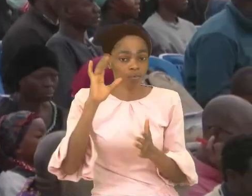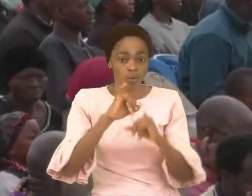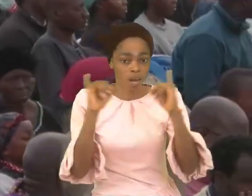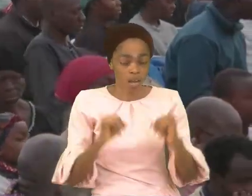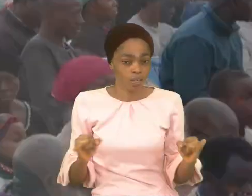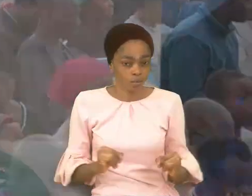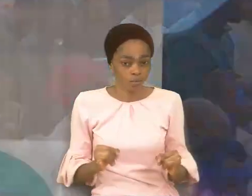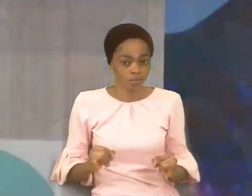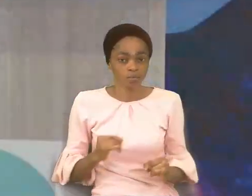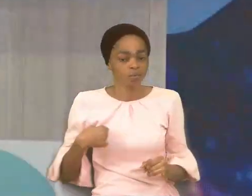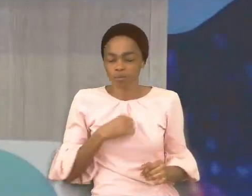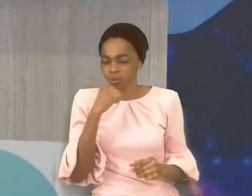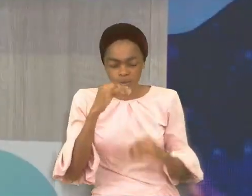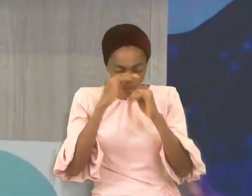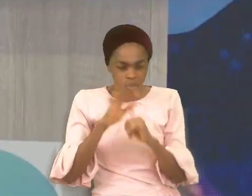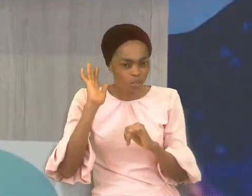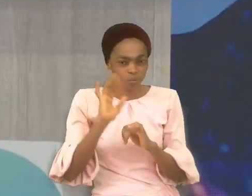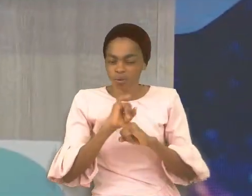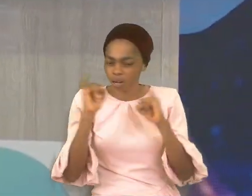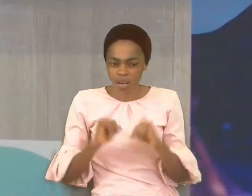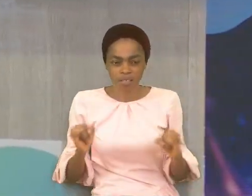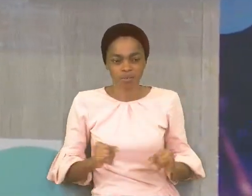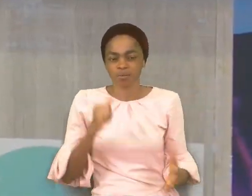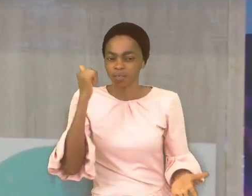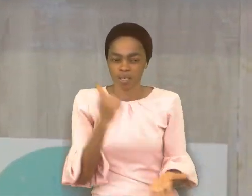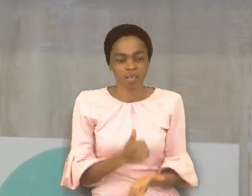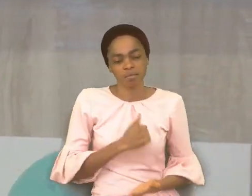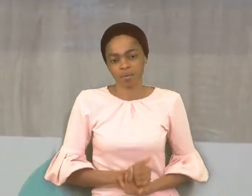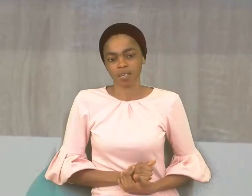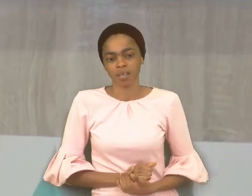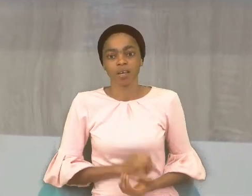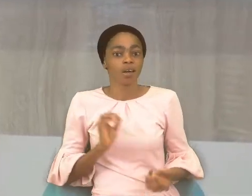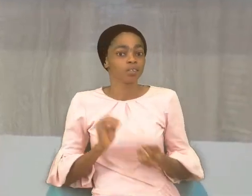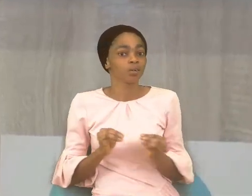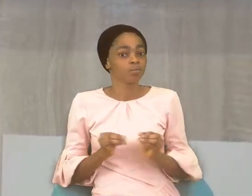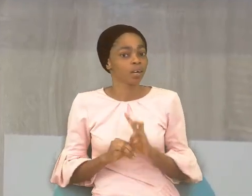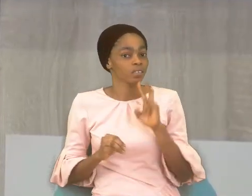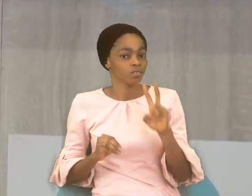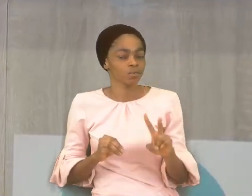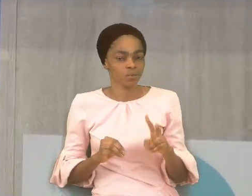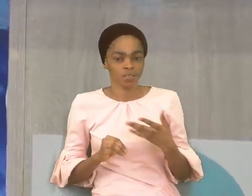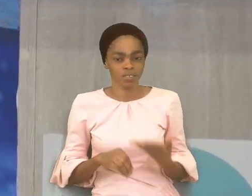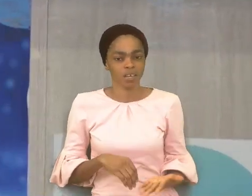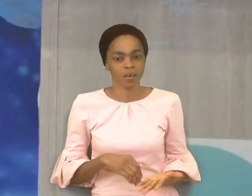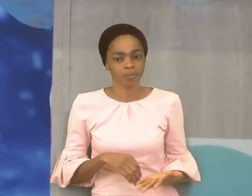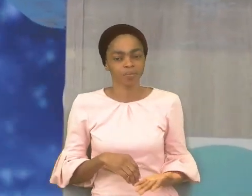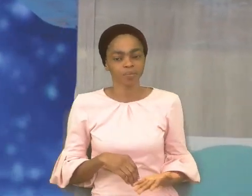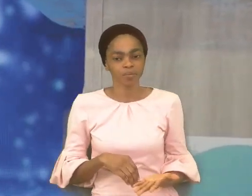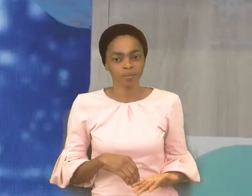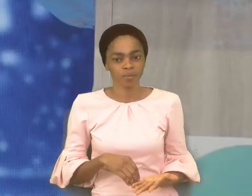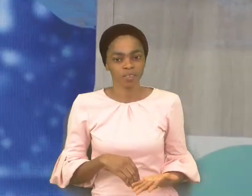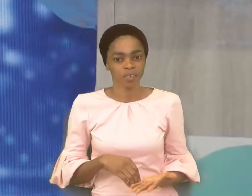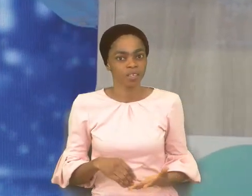Look at number two there now. Number two is the conqueror's faith. The faith